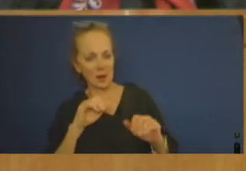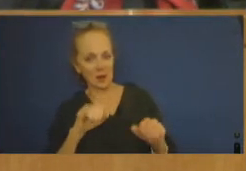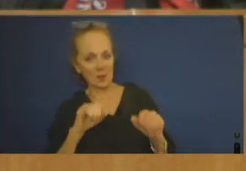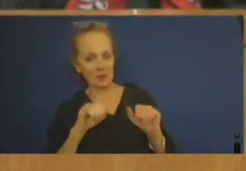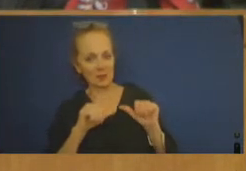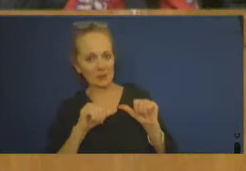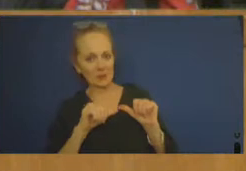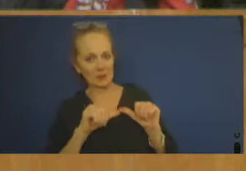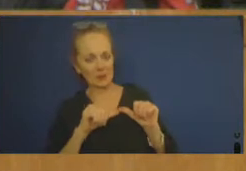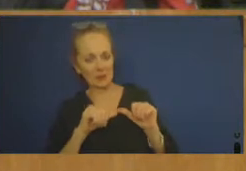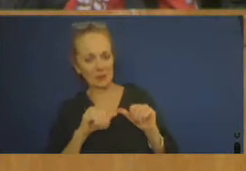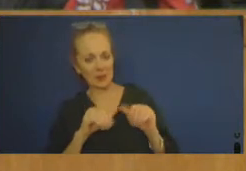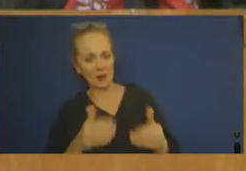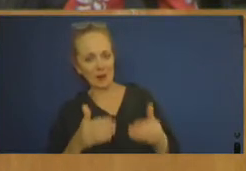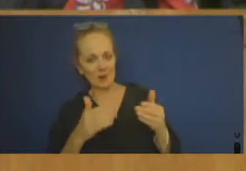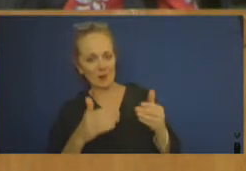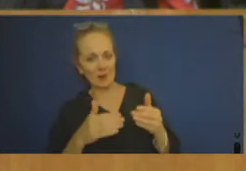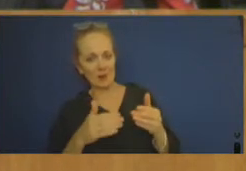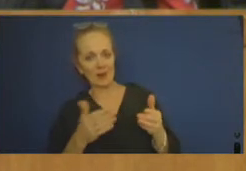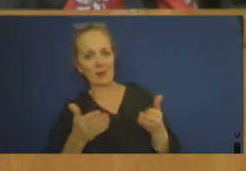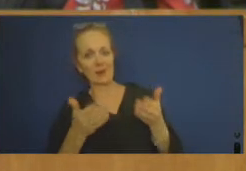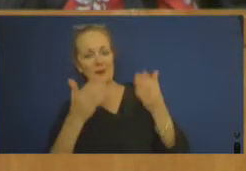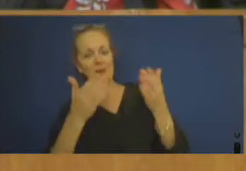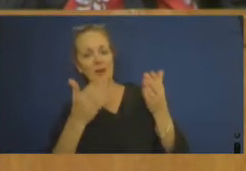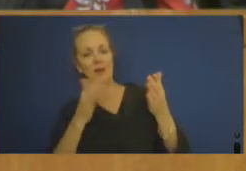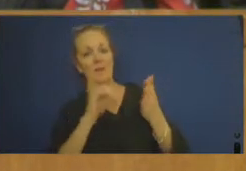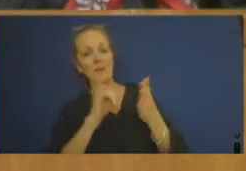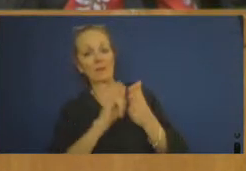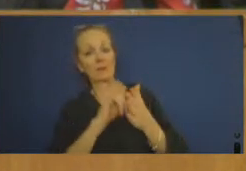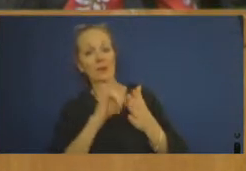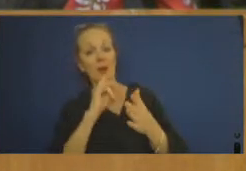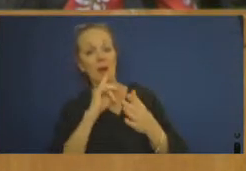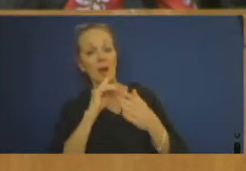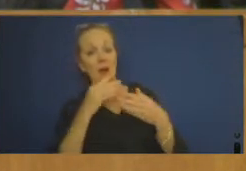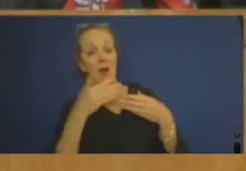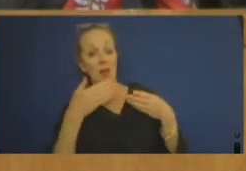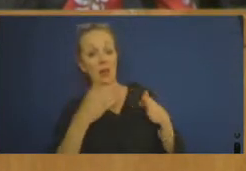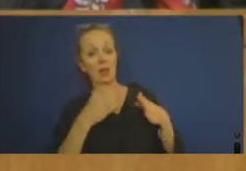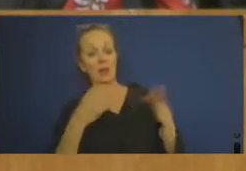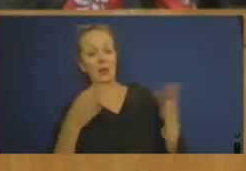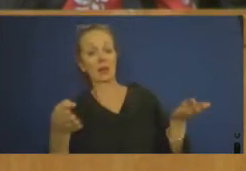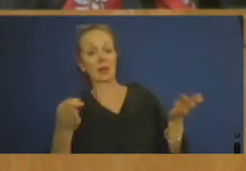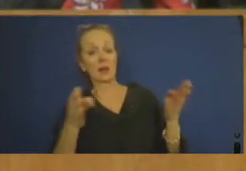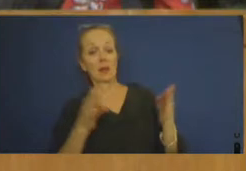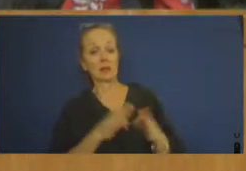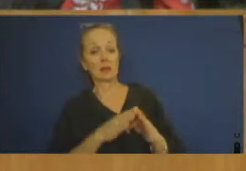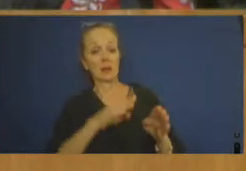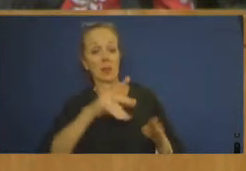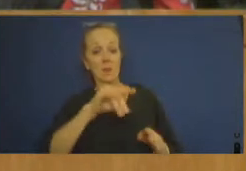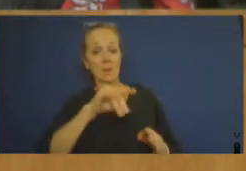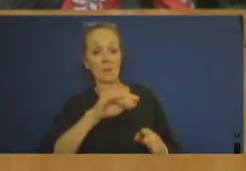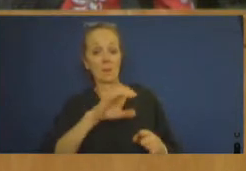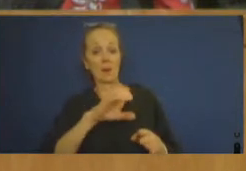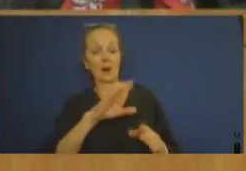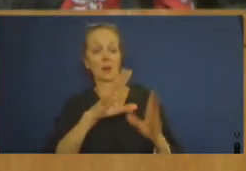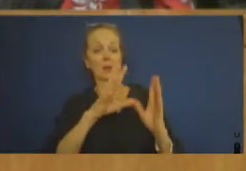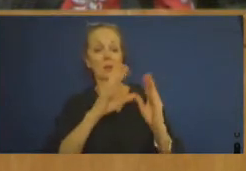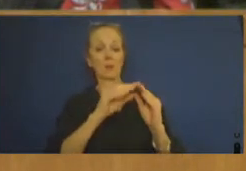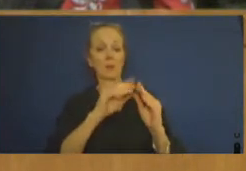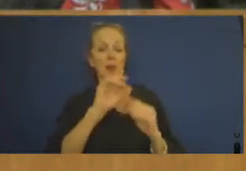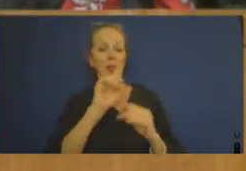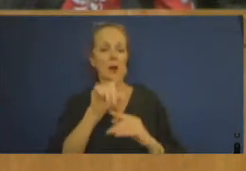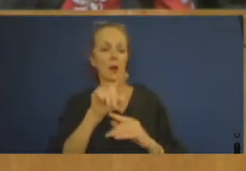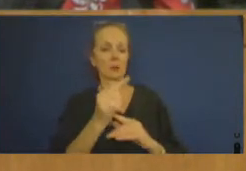and offer a suggestion that you are allowed to close the public hearing and that you would only need to